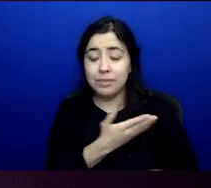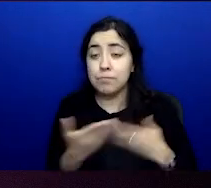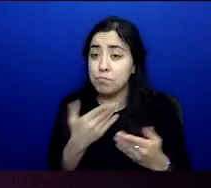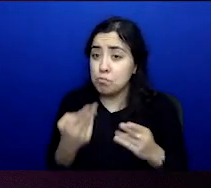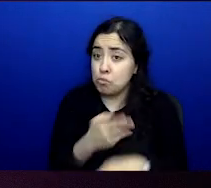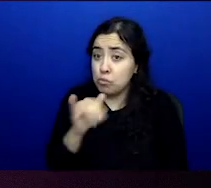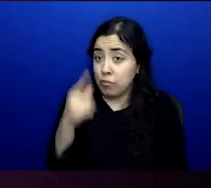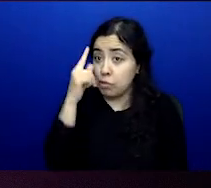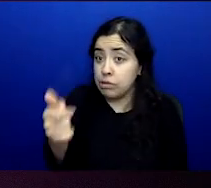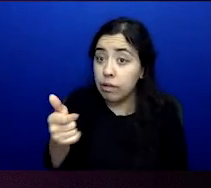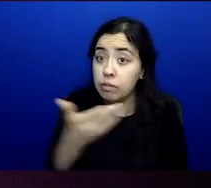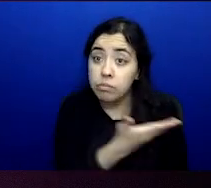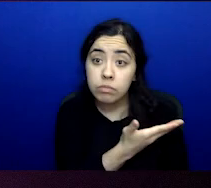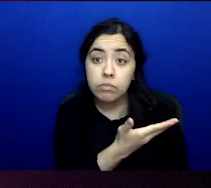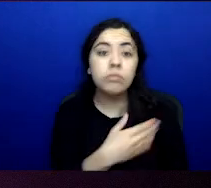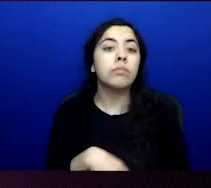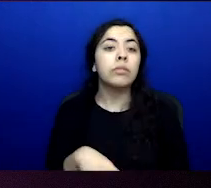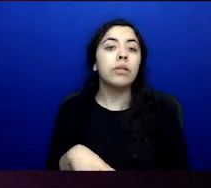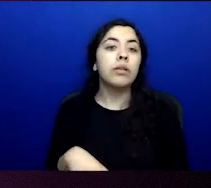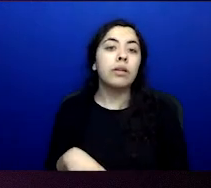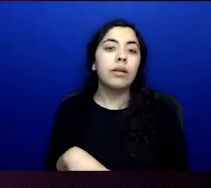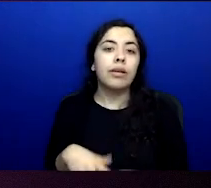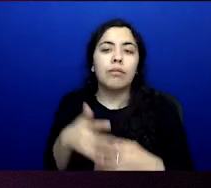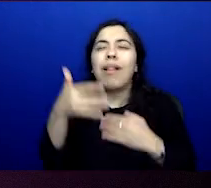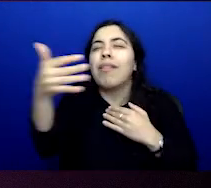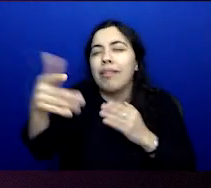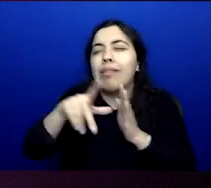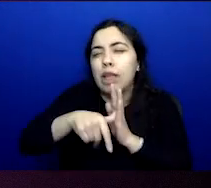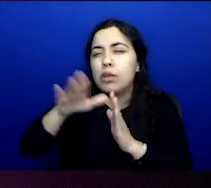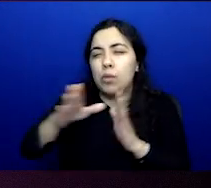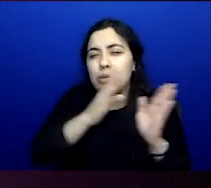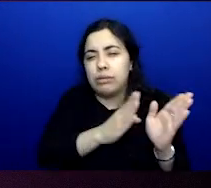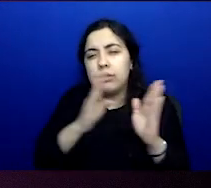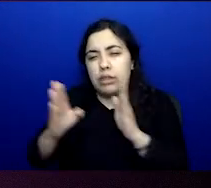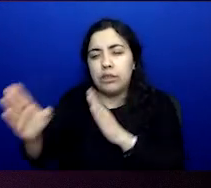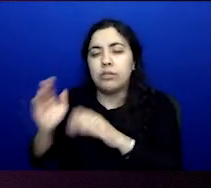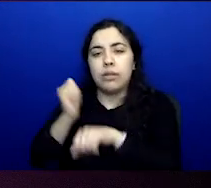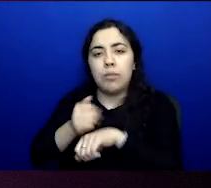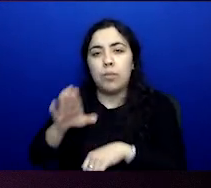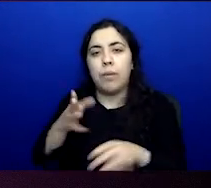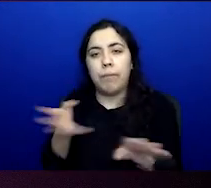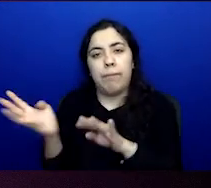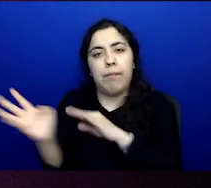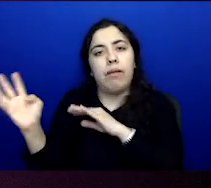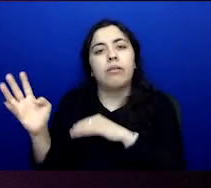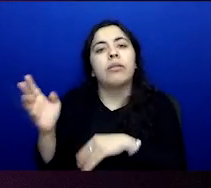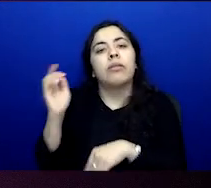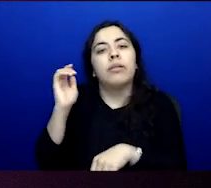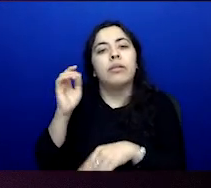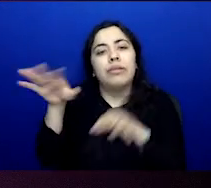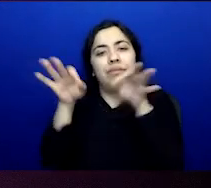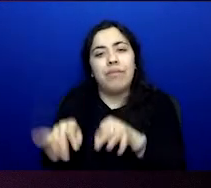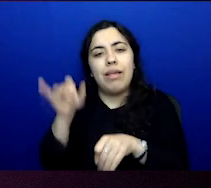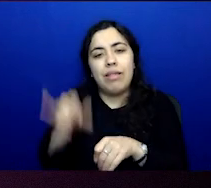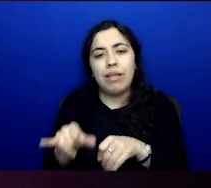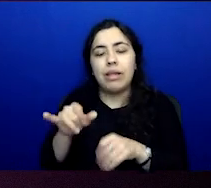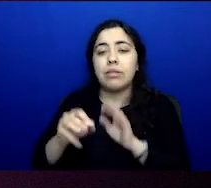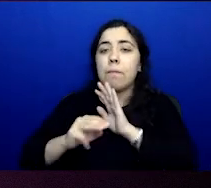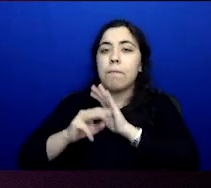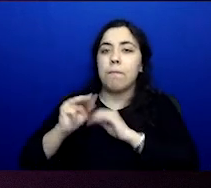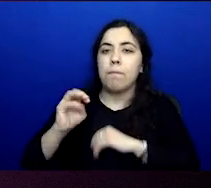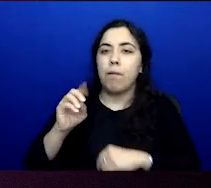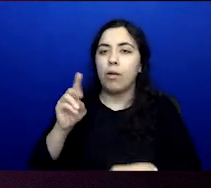configuration in a later stage when you construct your pipeline. And by defining that configuration as a modular